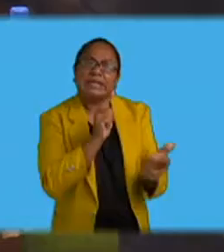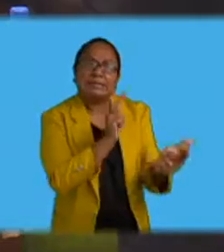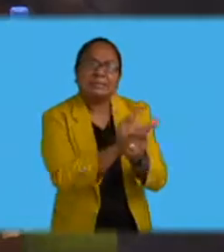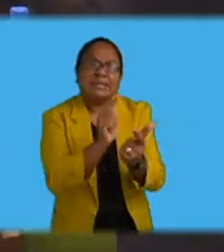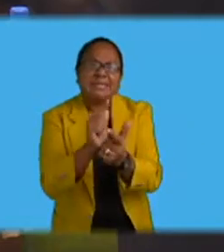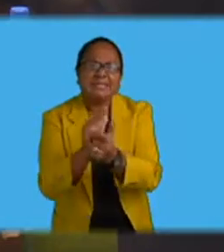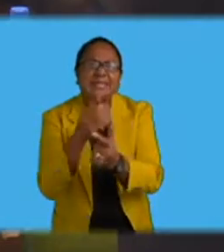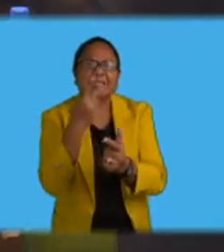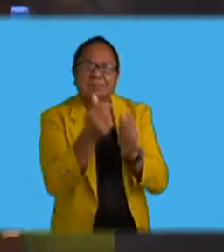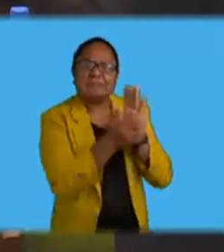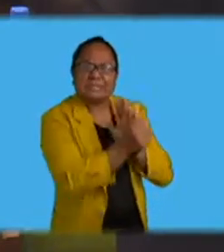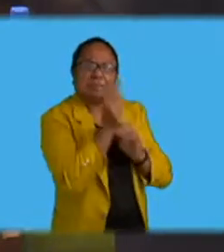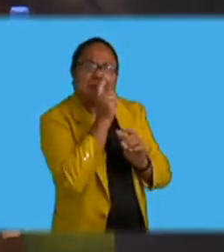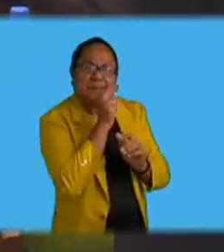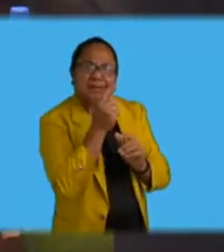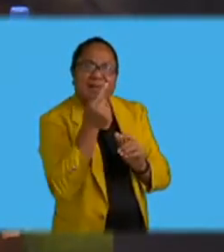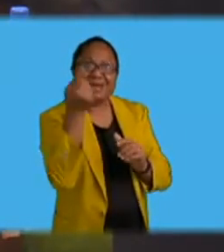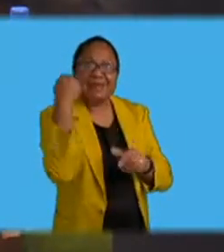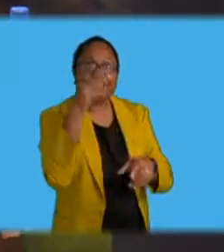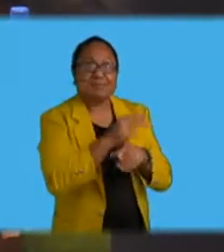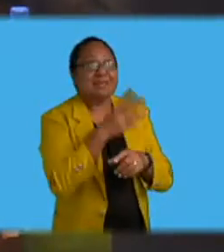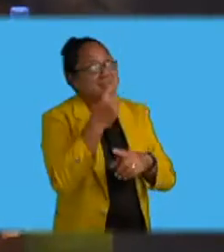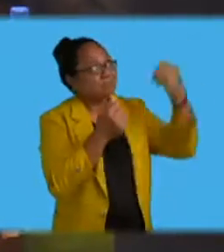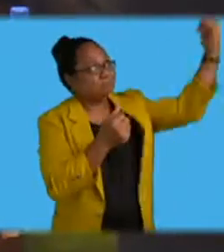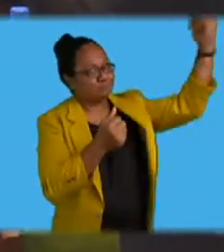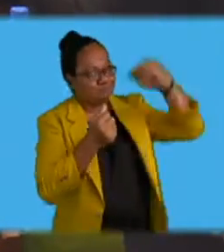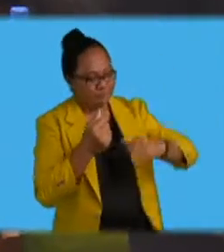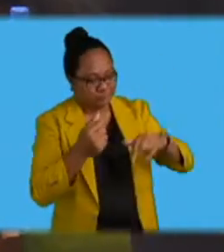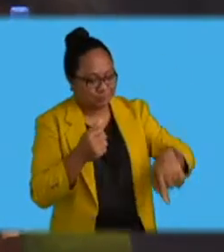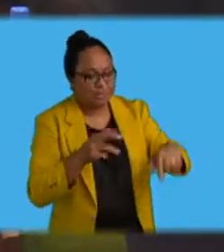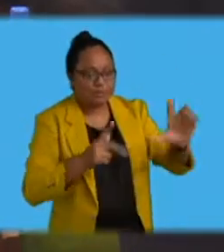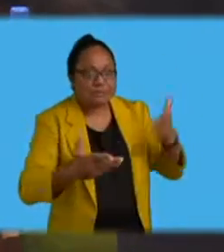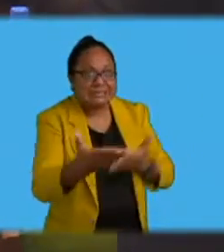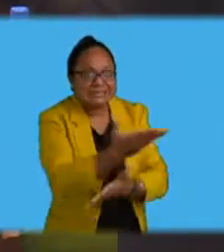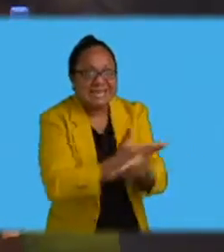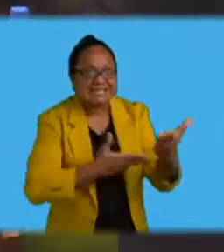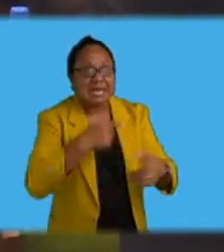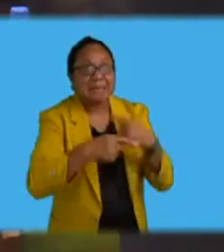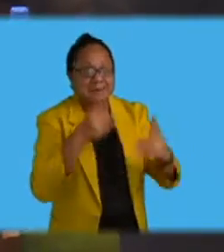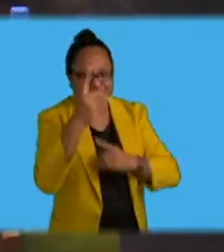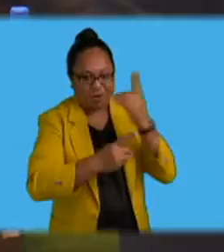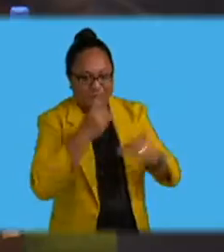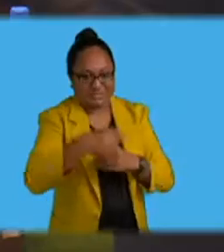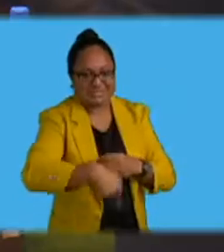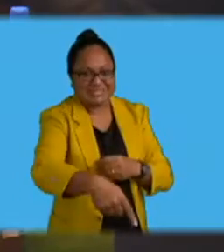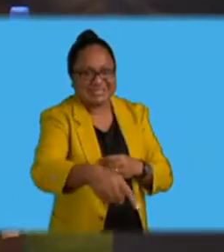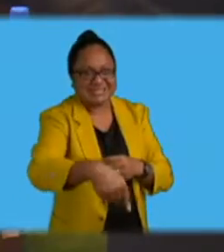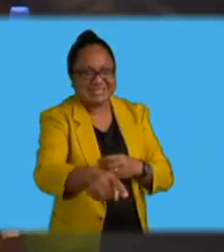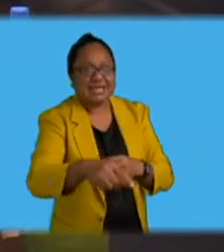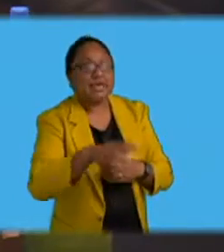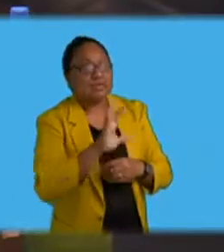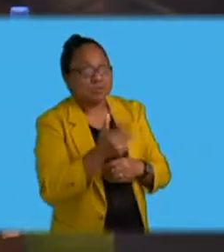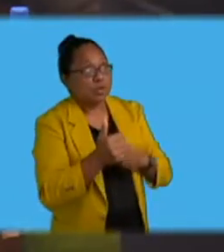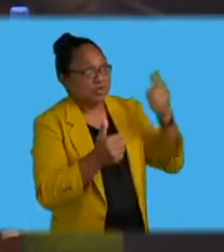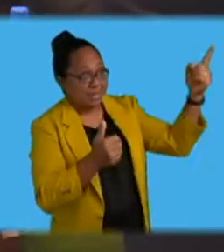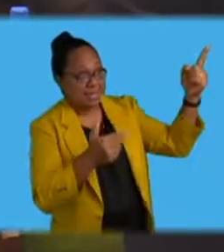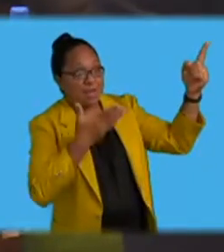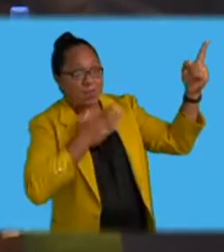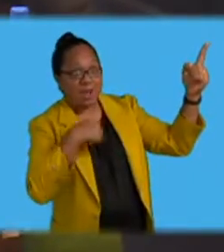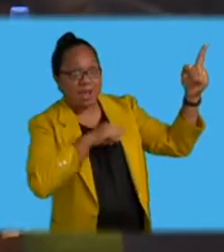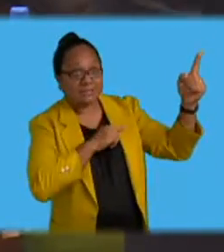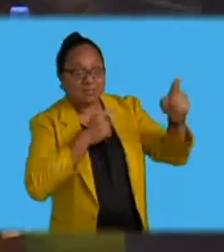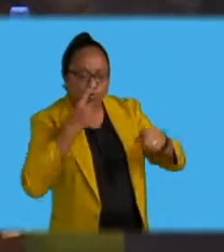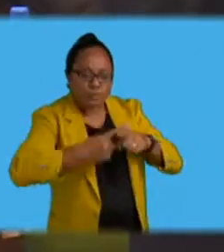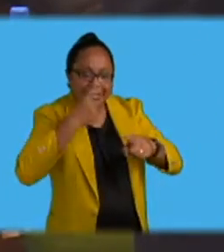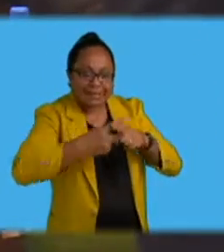month ago who came down to Fiji to discuss about the Sustainable Development Conference, and they wanted us to quickly run this competition